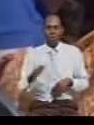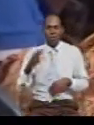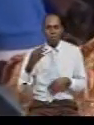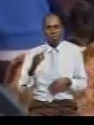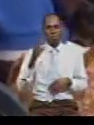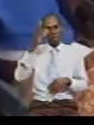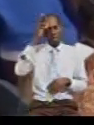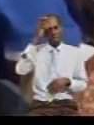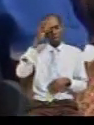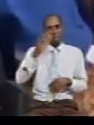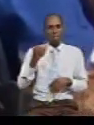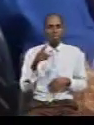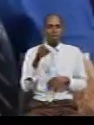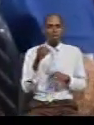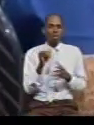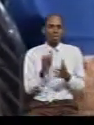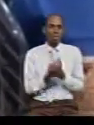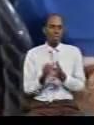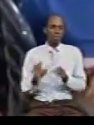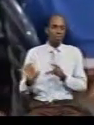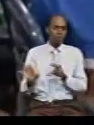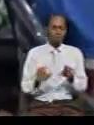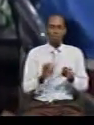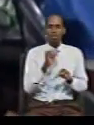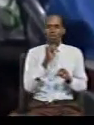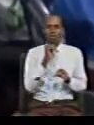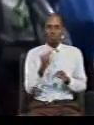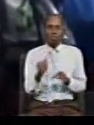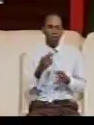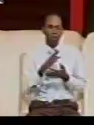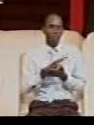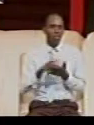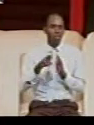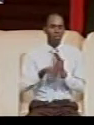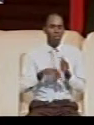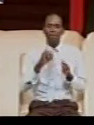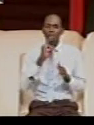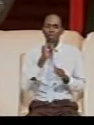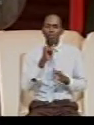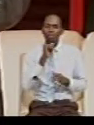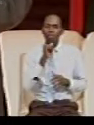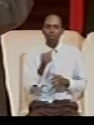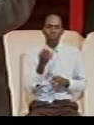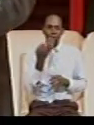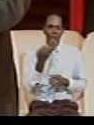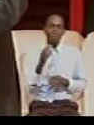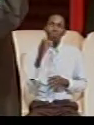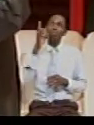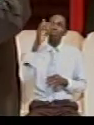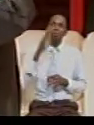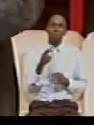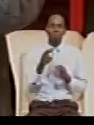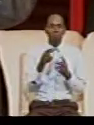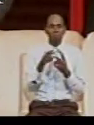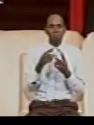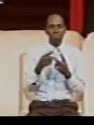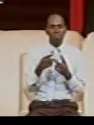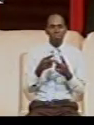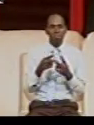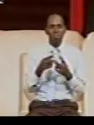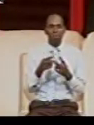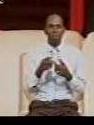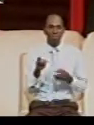Whosoever doeth not righteousness is not of God, neither he